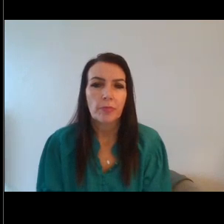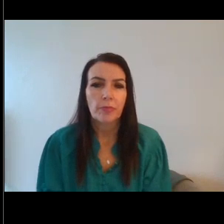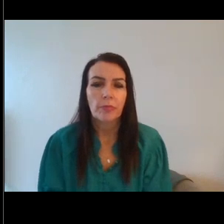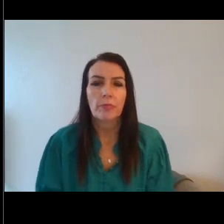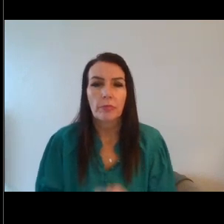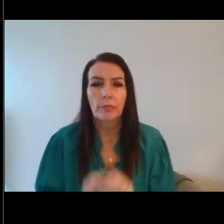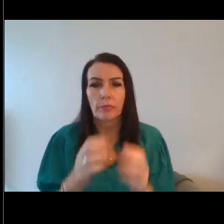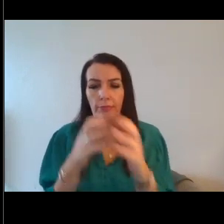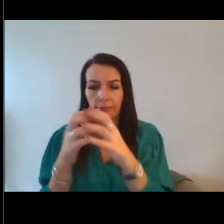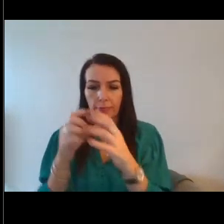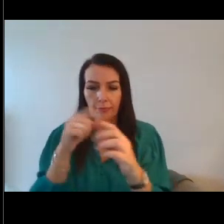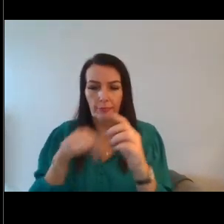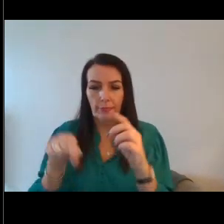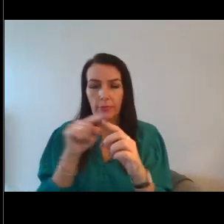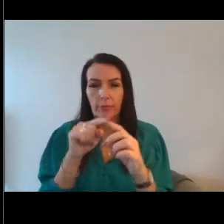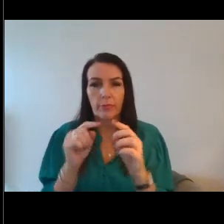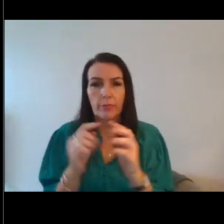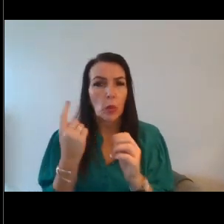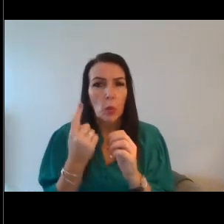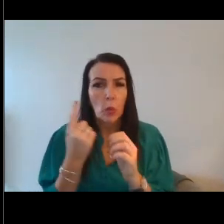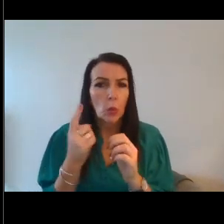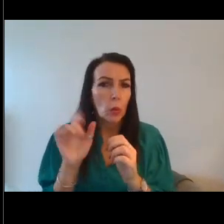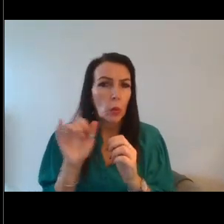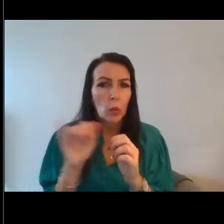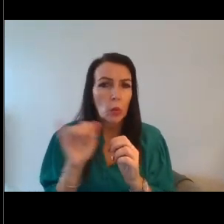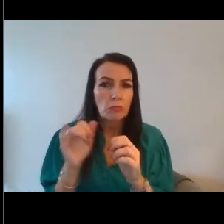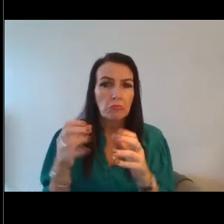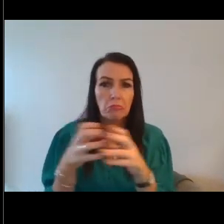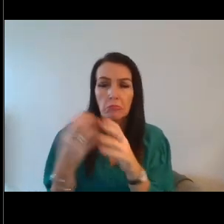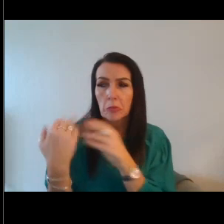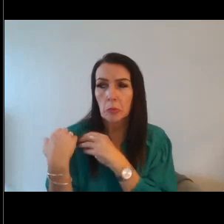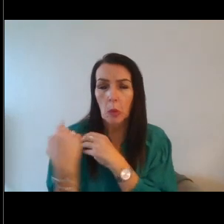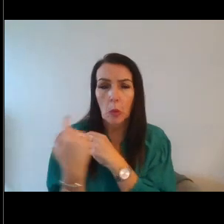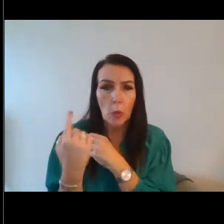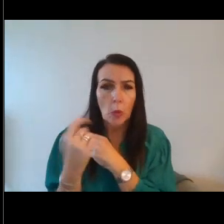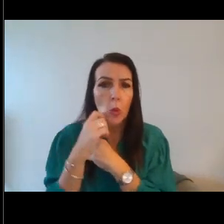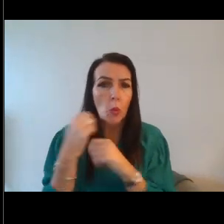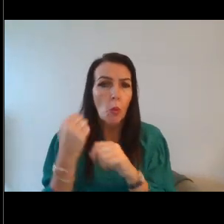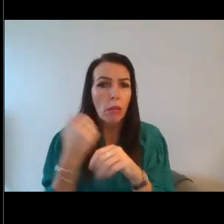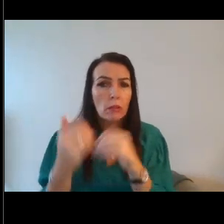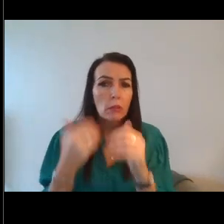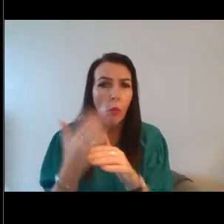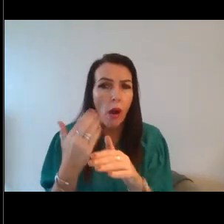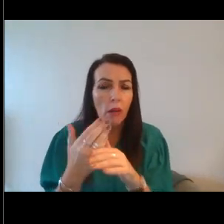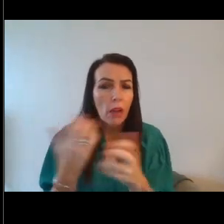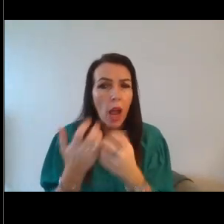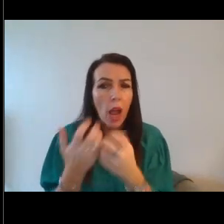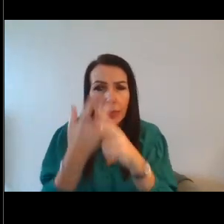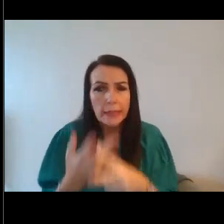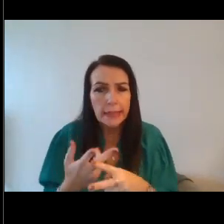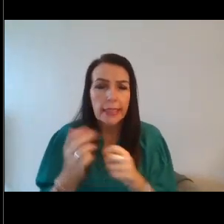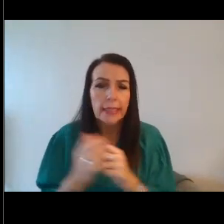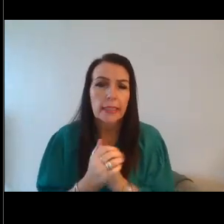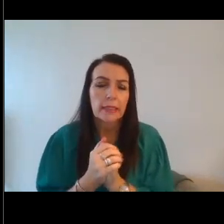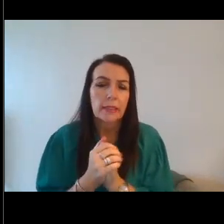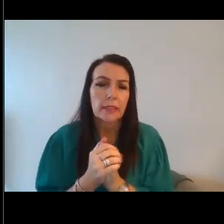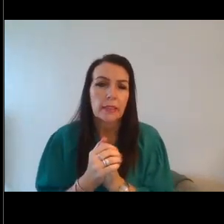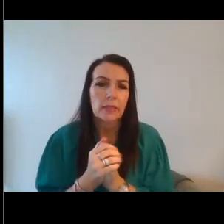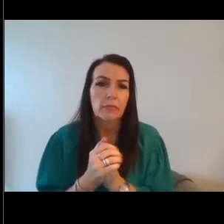middle about which team is responsible, who will do the work, how will we maintain this? First of